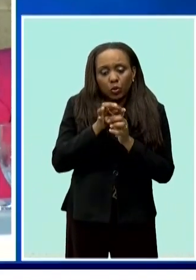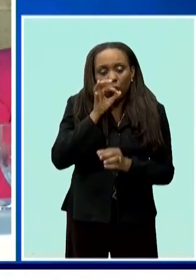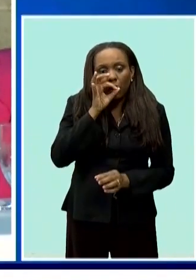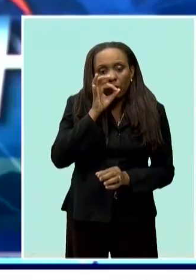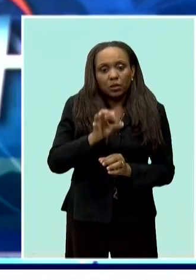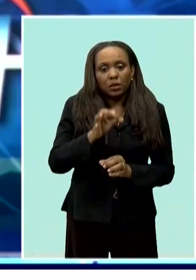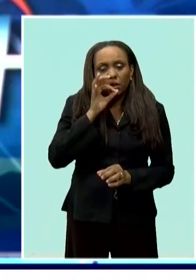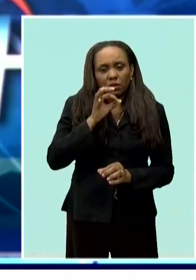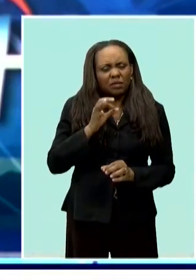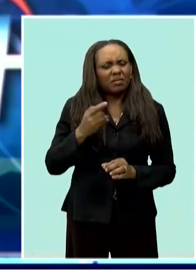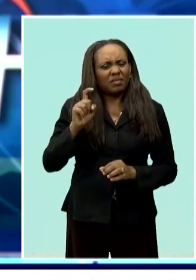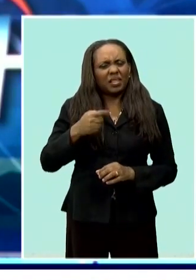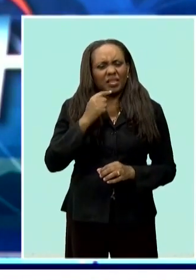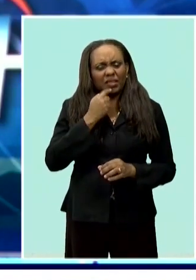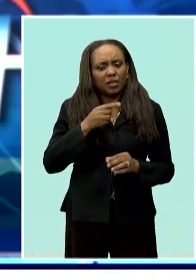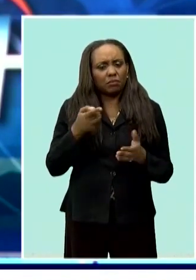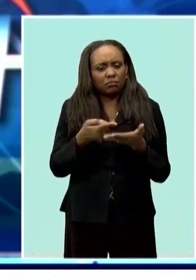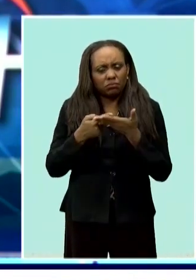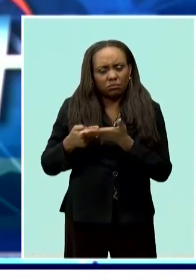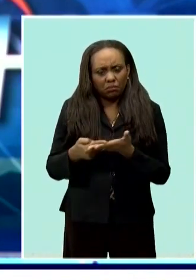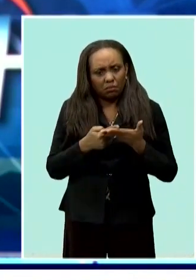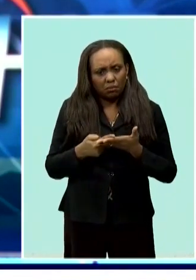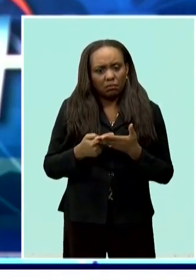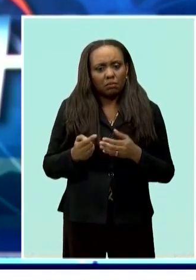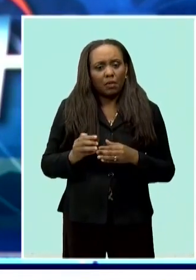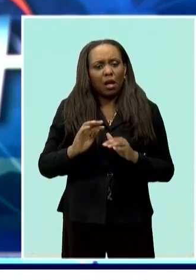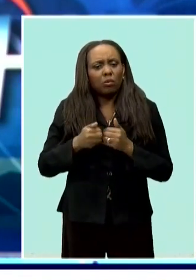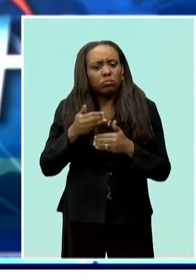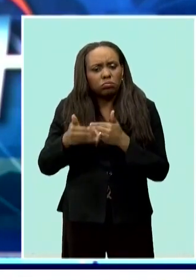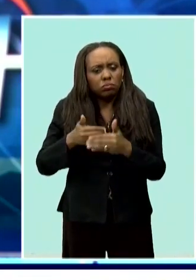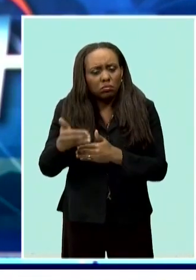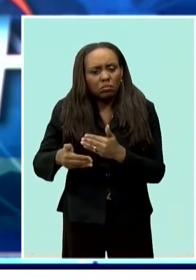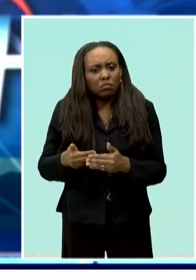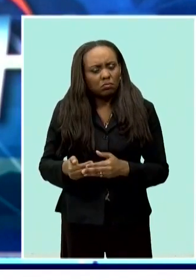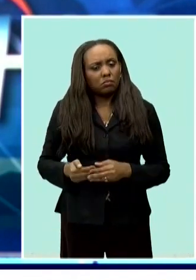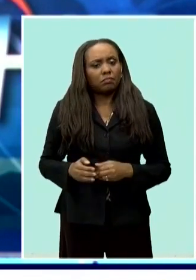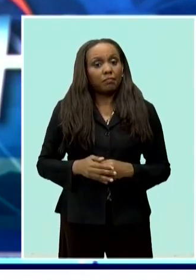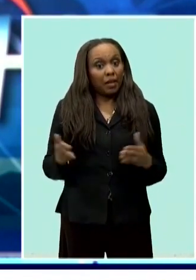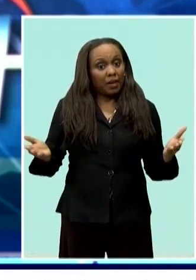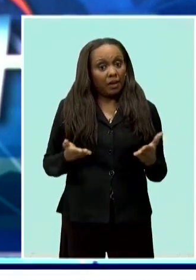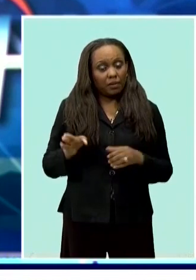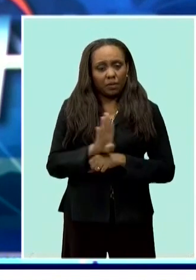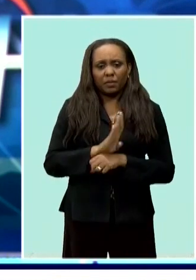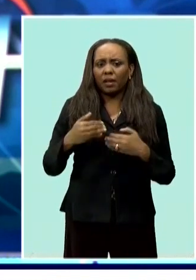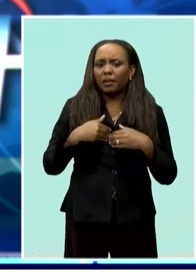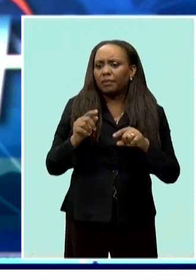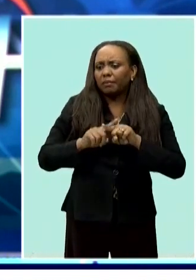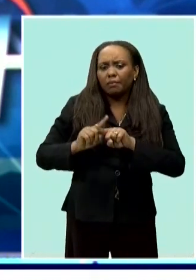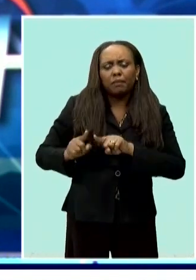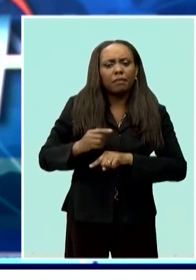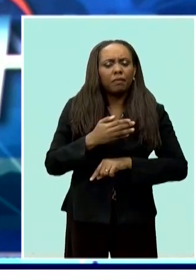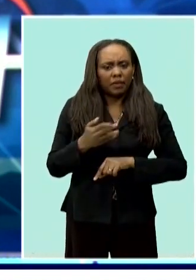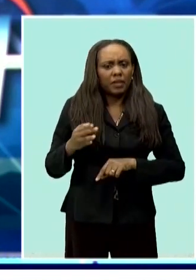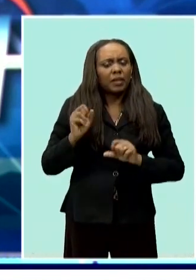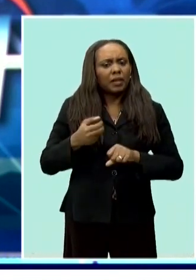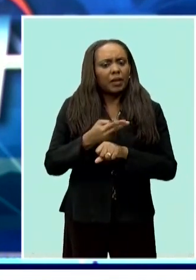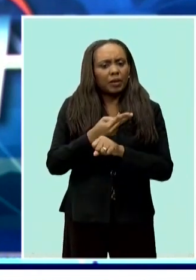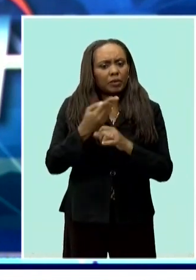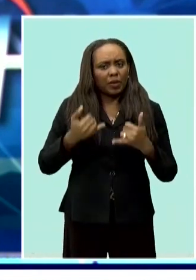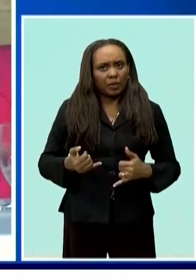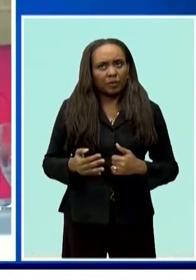here. Some of the containers carry a 20% duty, but that is what I believe was the cost